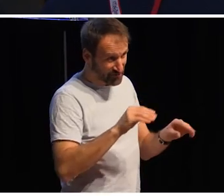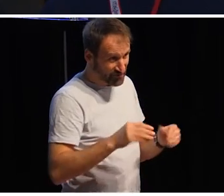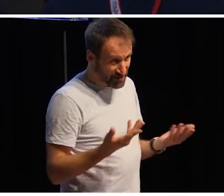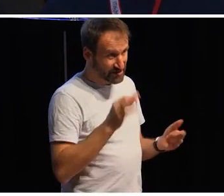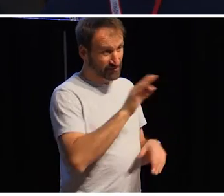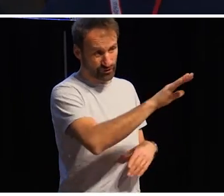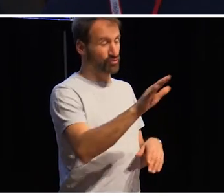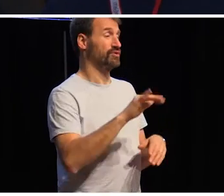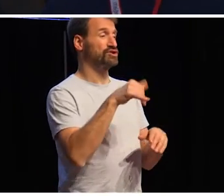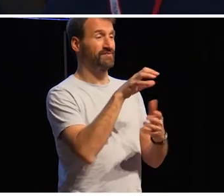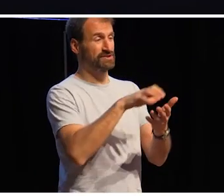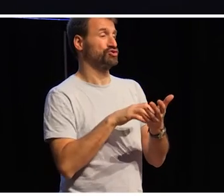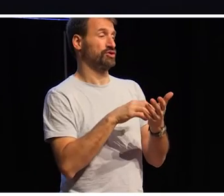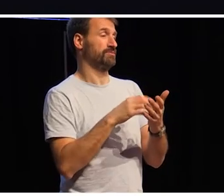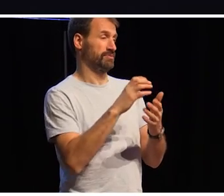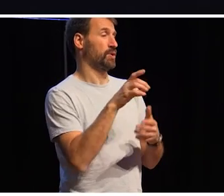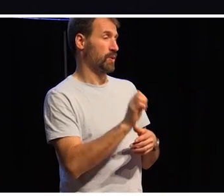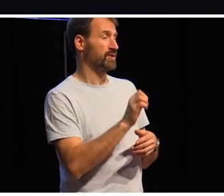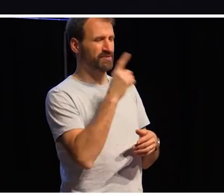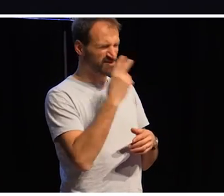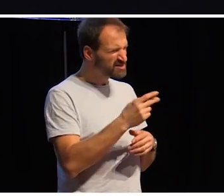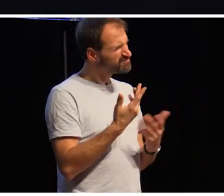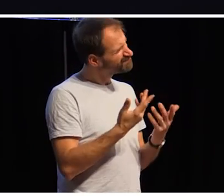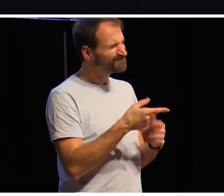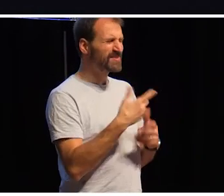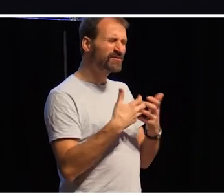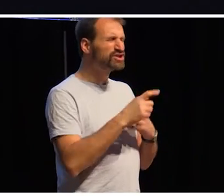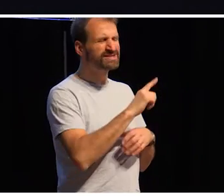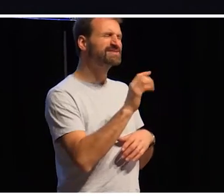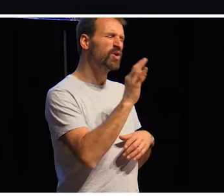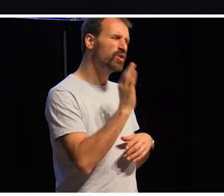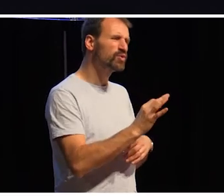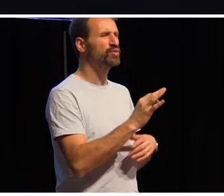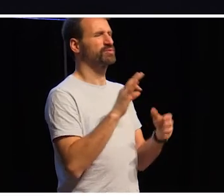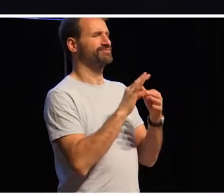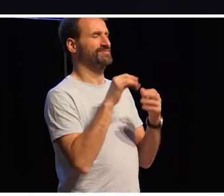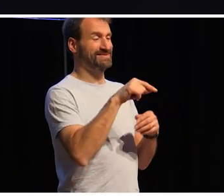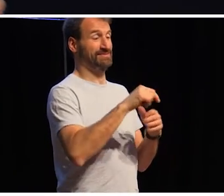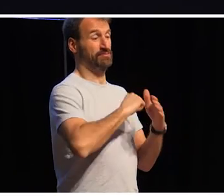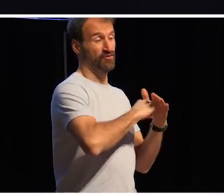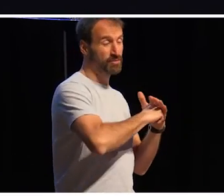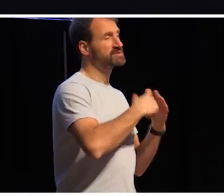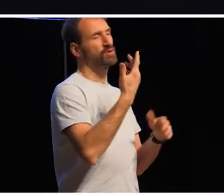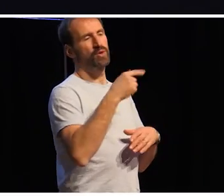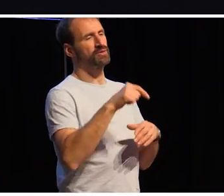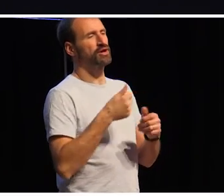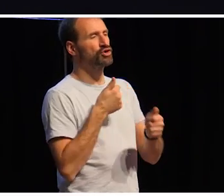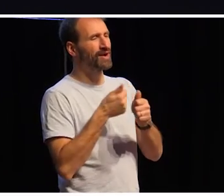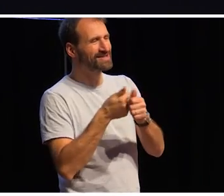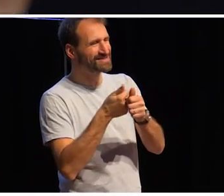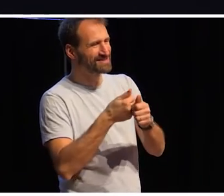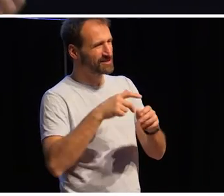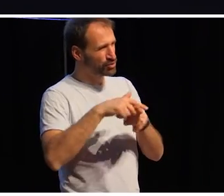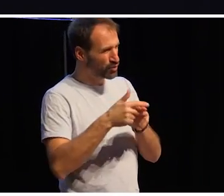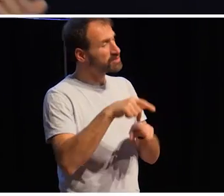you see something is not working particularly well according to these performance or tracing tools, you can change your code